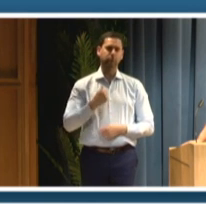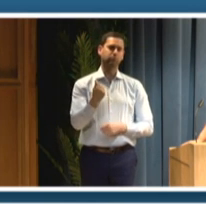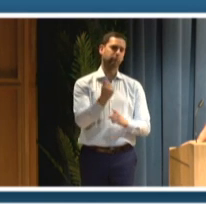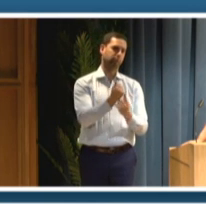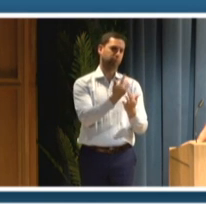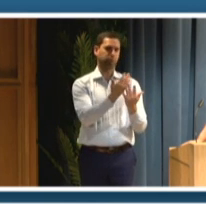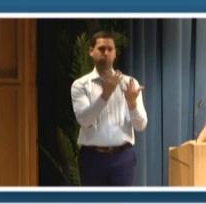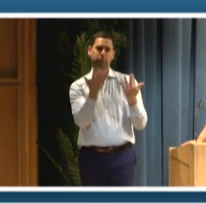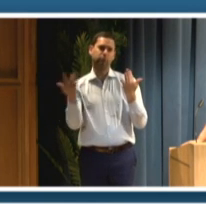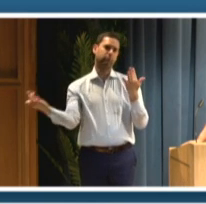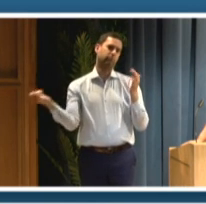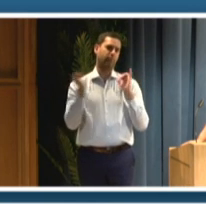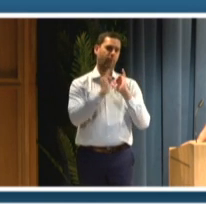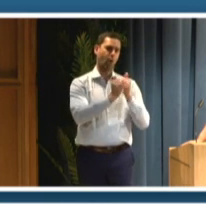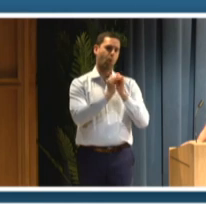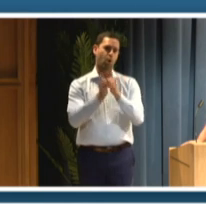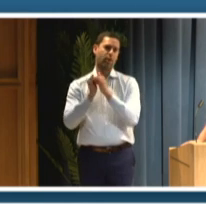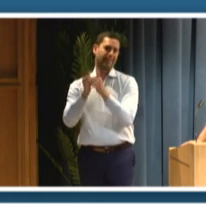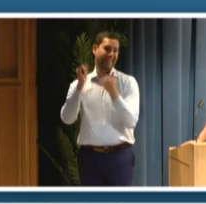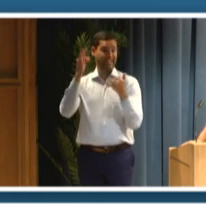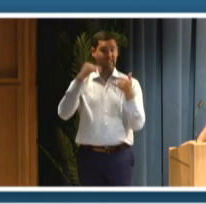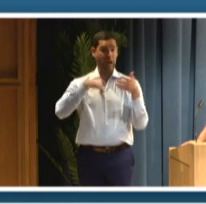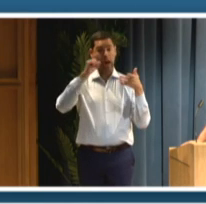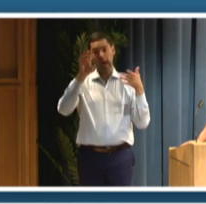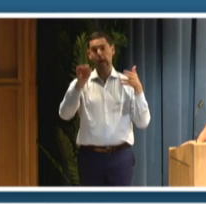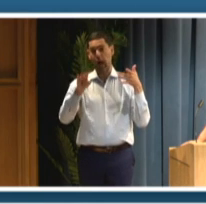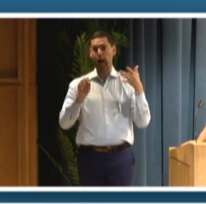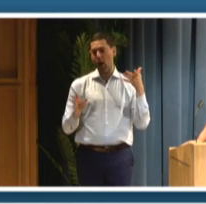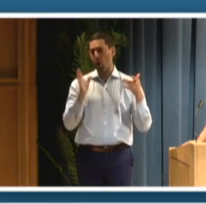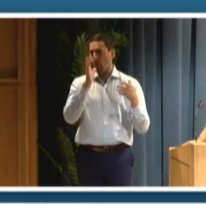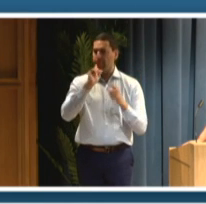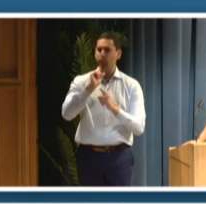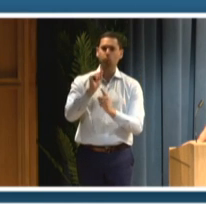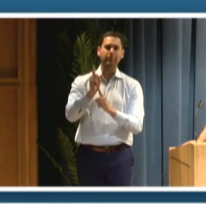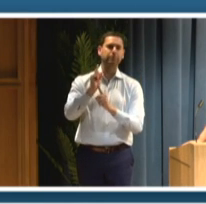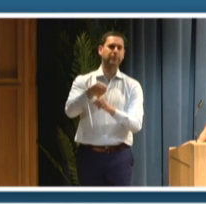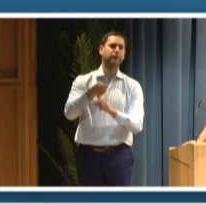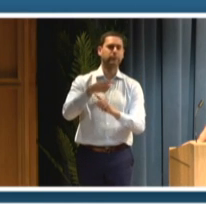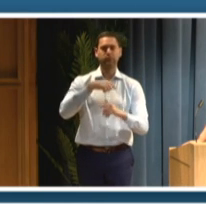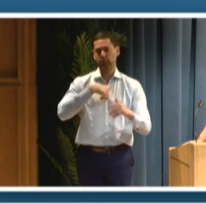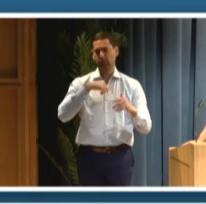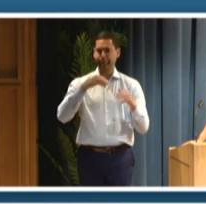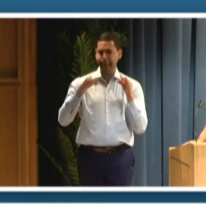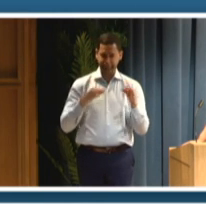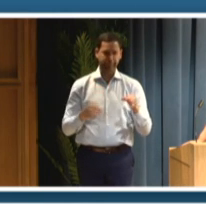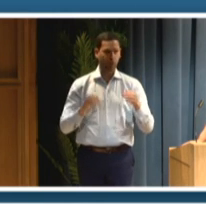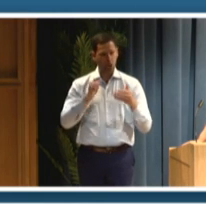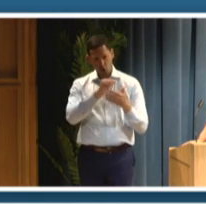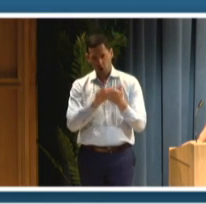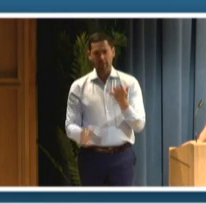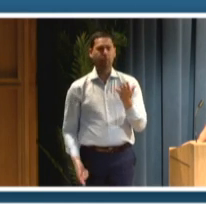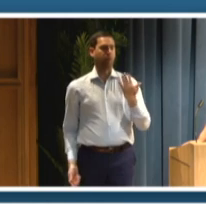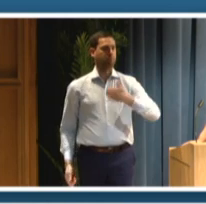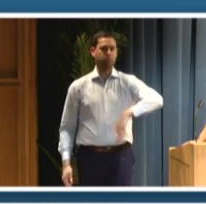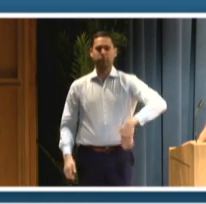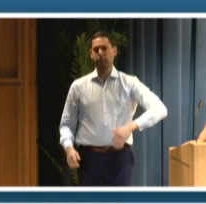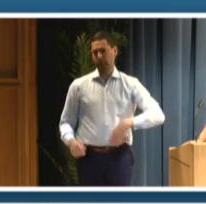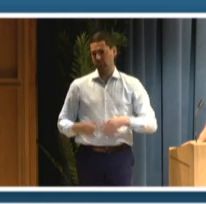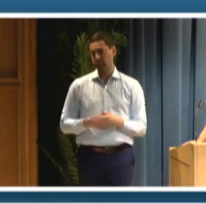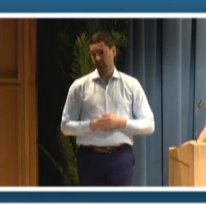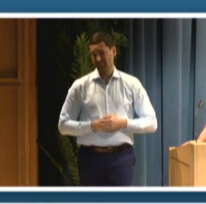numerous awards. We would be here probably for 20 minutes for me to list all of them, but I just want to say that it's an